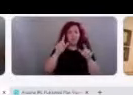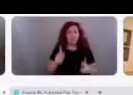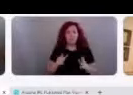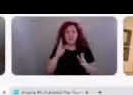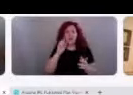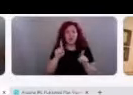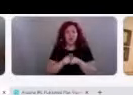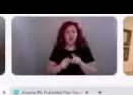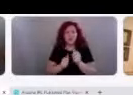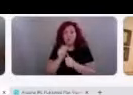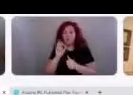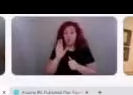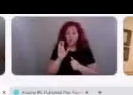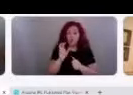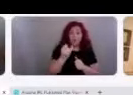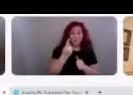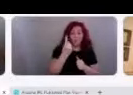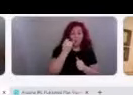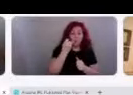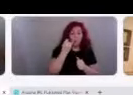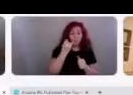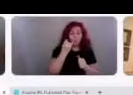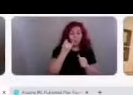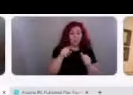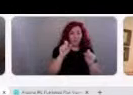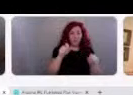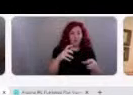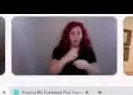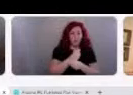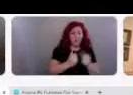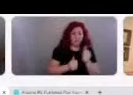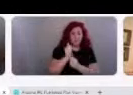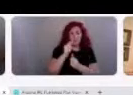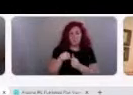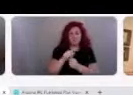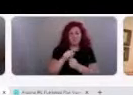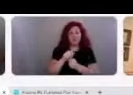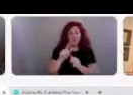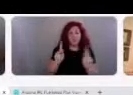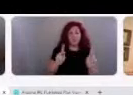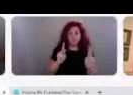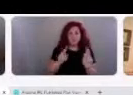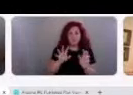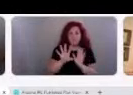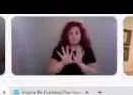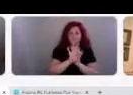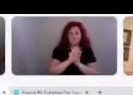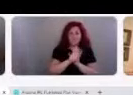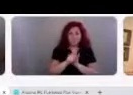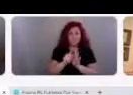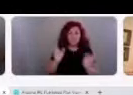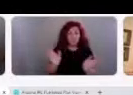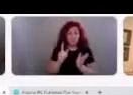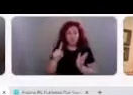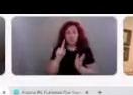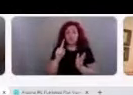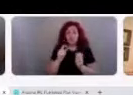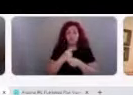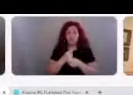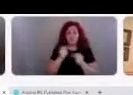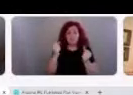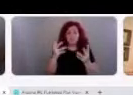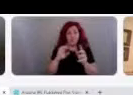or the one who can simply win a majority of their districts partisan majority i encourage you to seriously consider making as many districts as competitive as possible